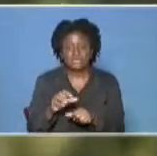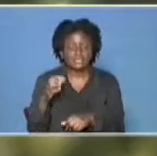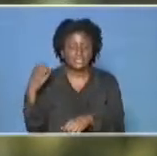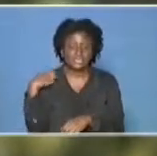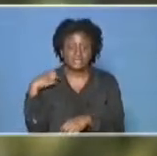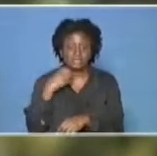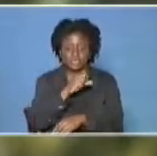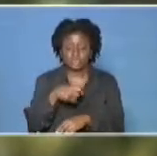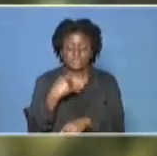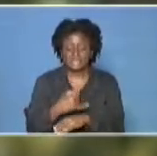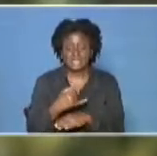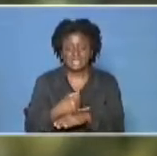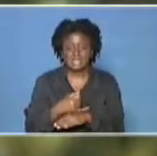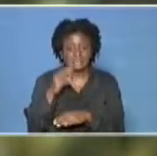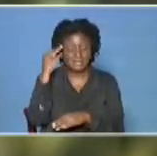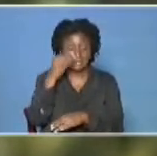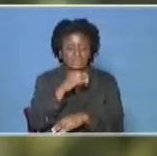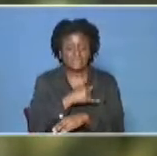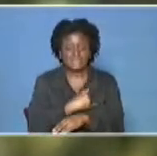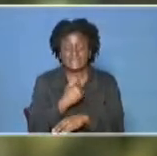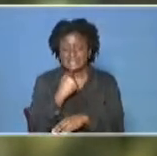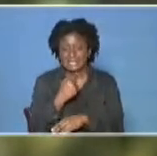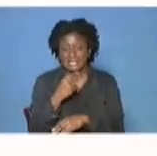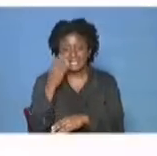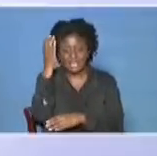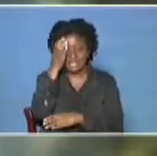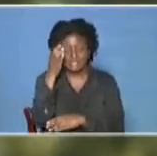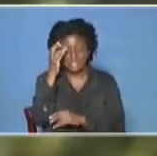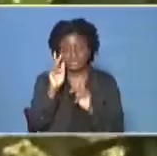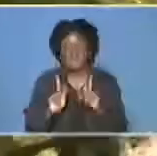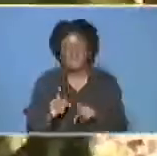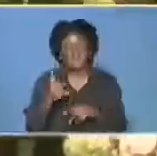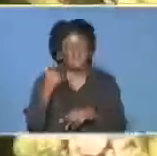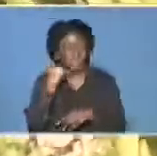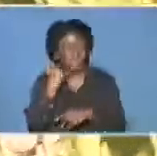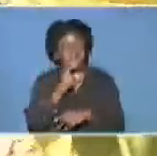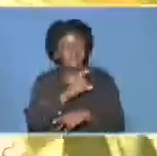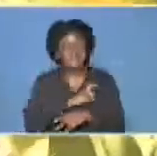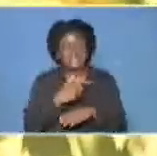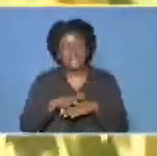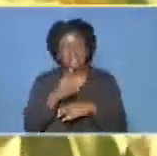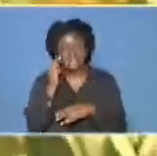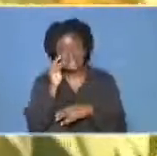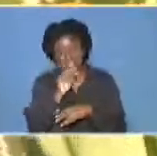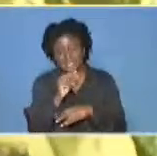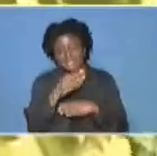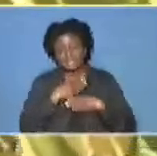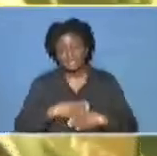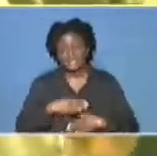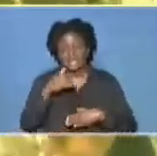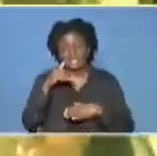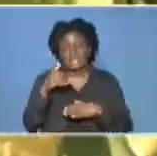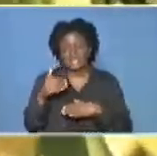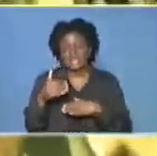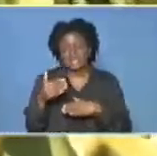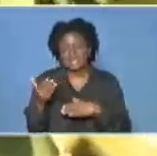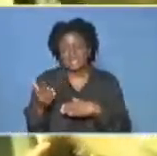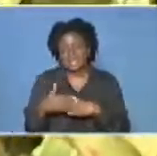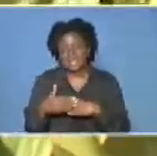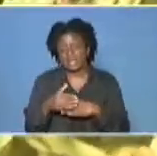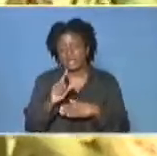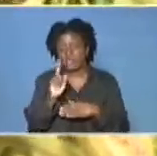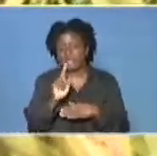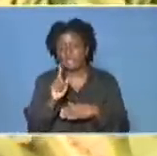telling reporters on the scene Monday morning that a concerned citizen called police after seeing the body in the location where 2